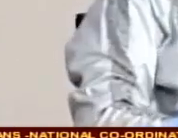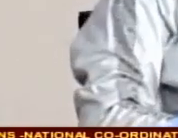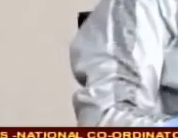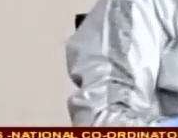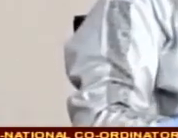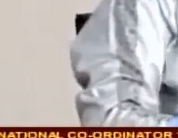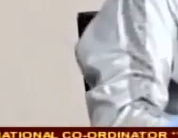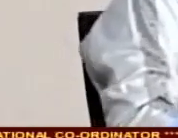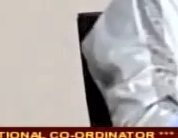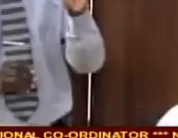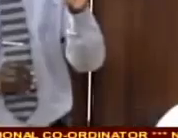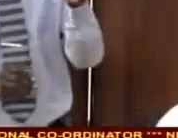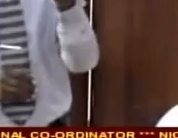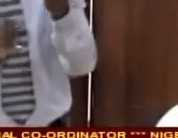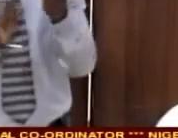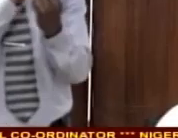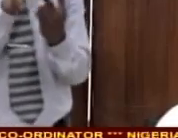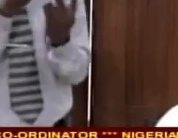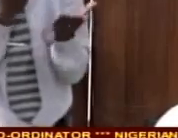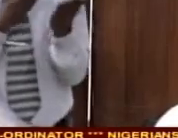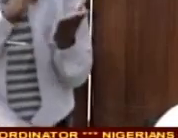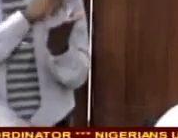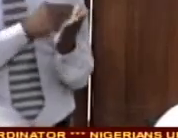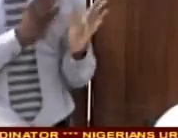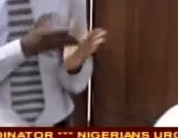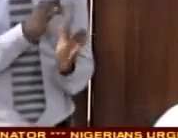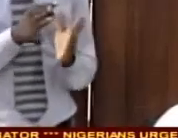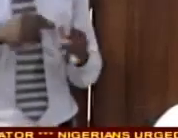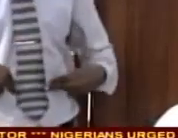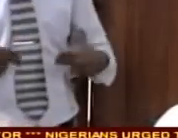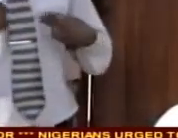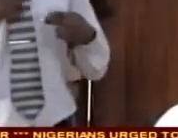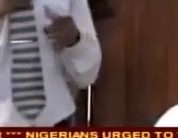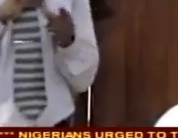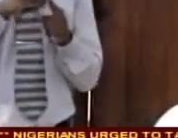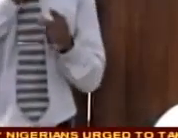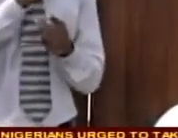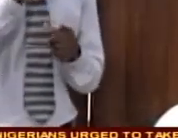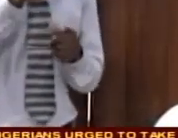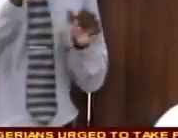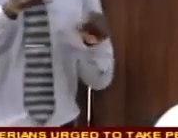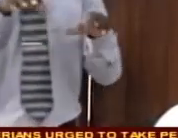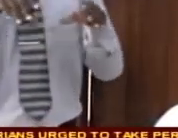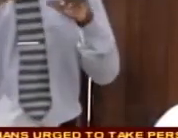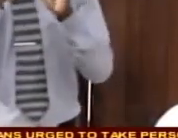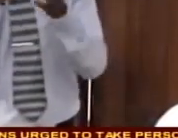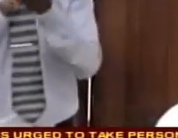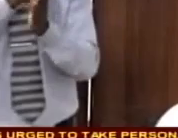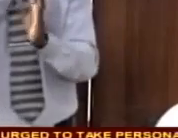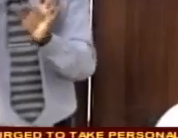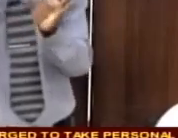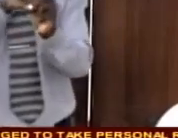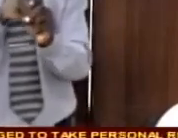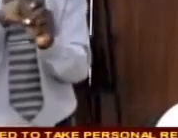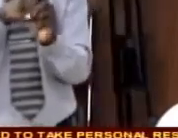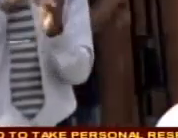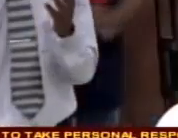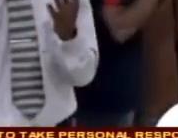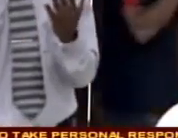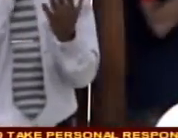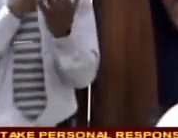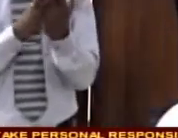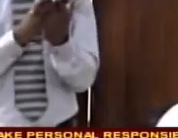second question, I would like either the Minister of Health or the DG NCDC can actually take it up. It has to do with the welfare of